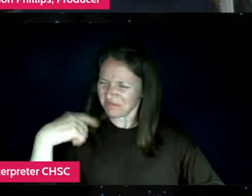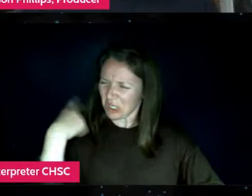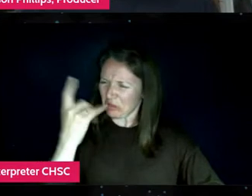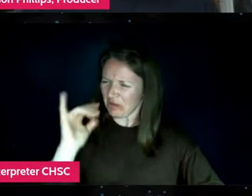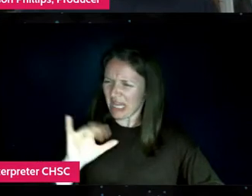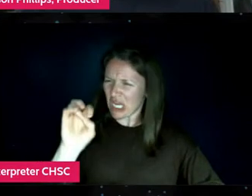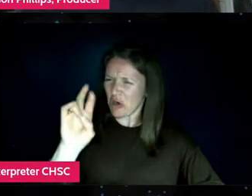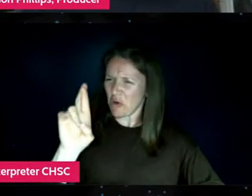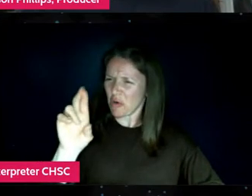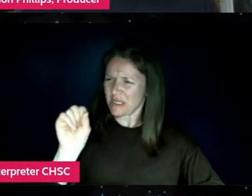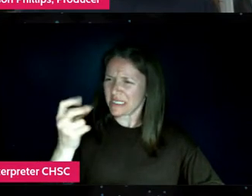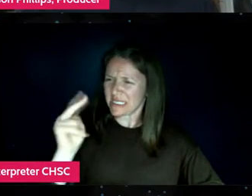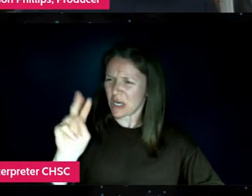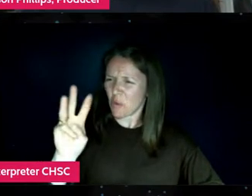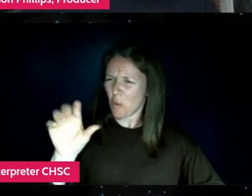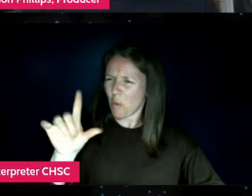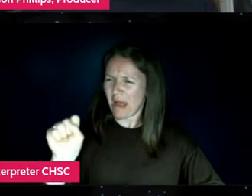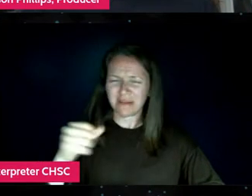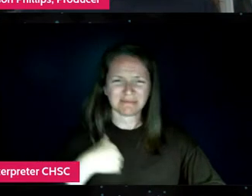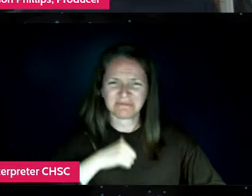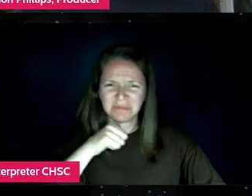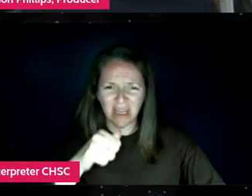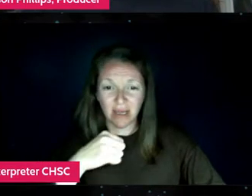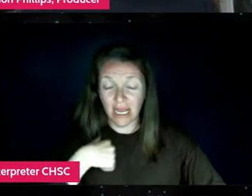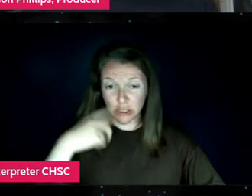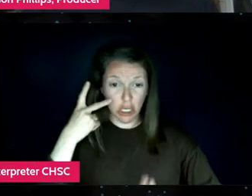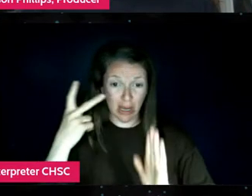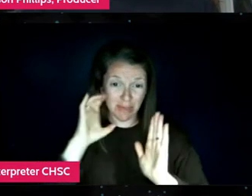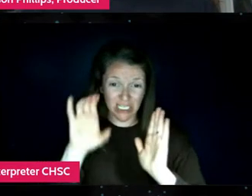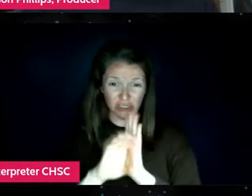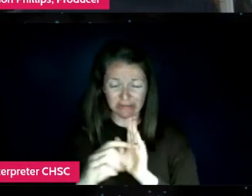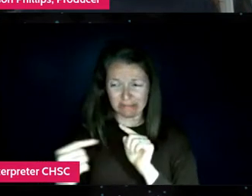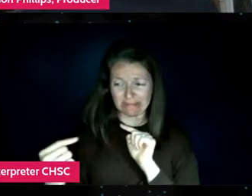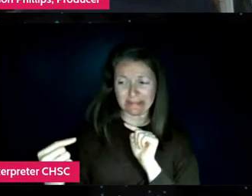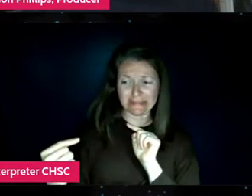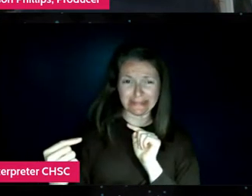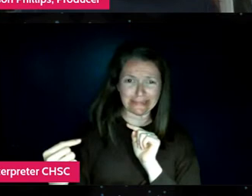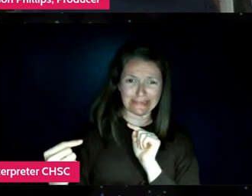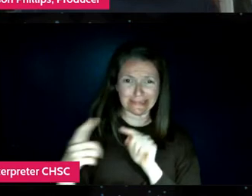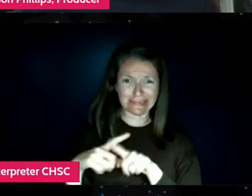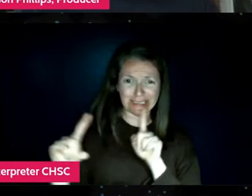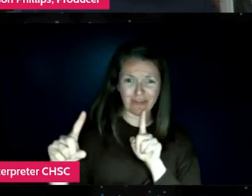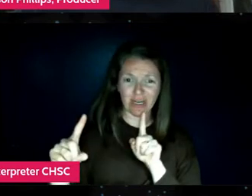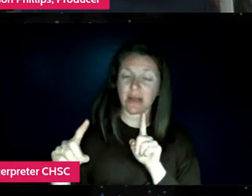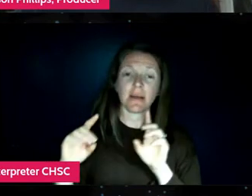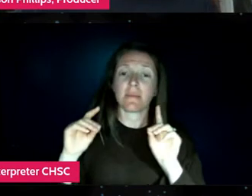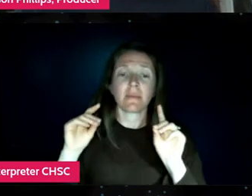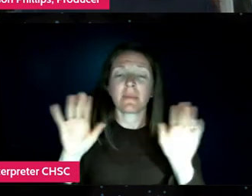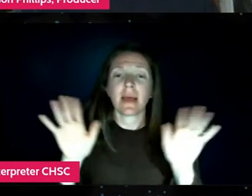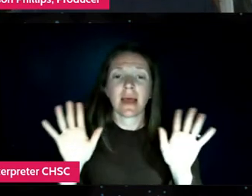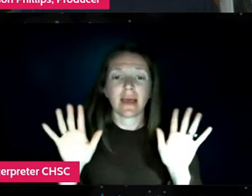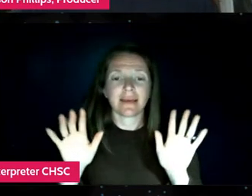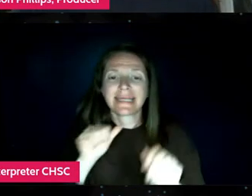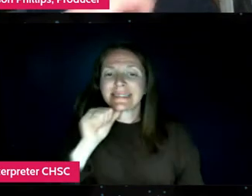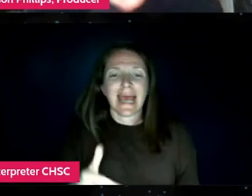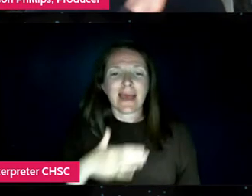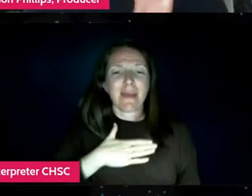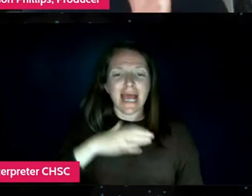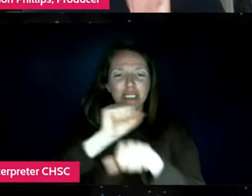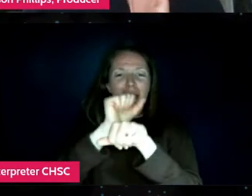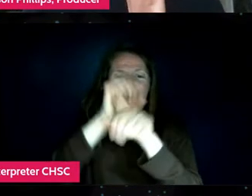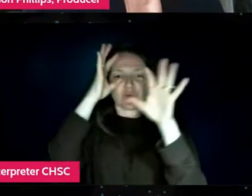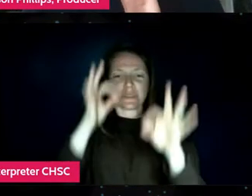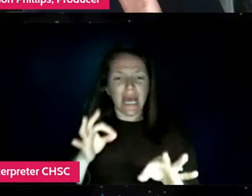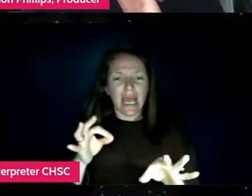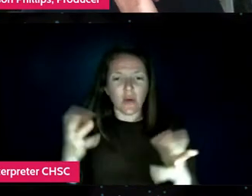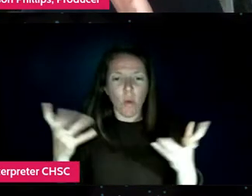Welles. Because they had a picture that showed up and I looked at it. But in that moment, I was like, remember, it's not your job to decide what